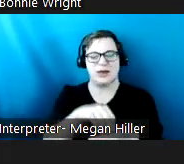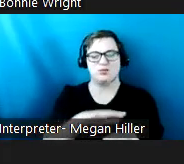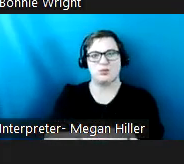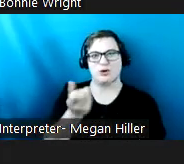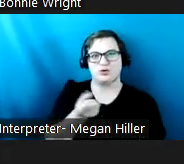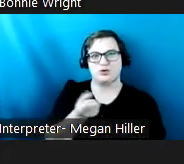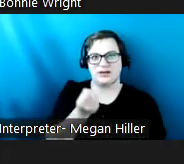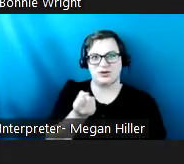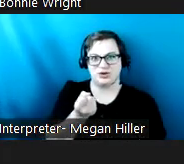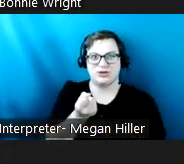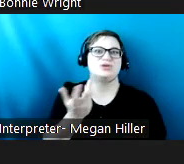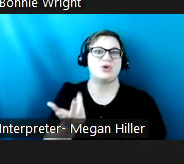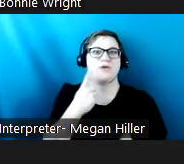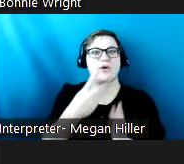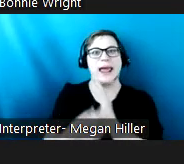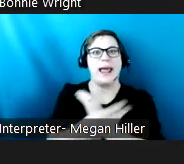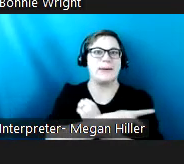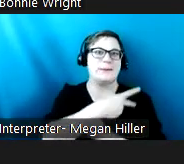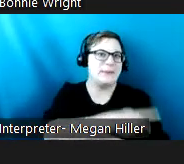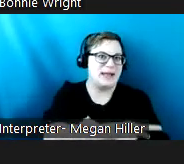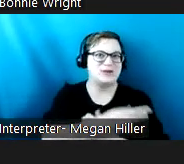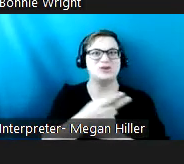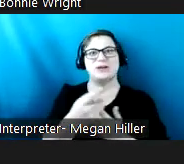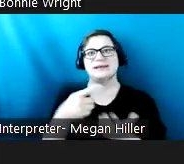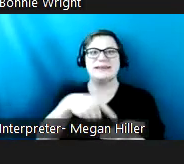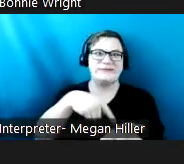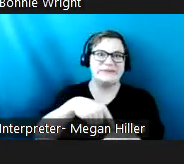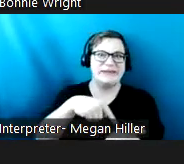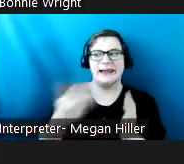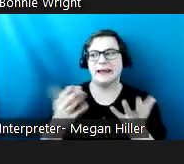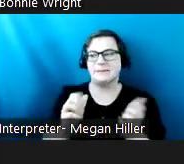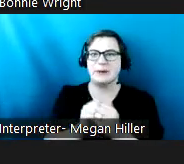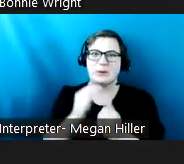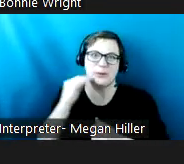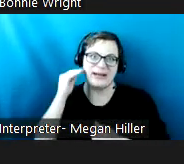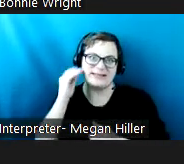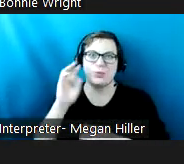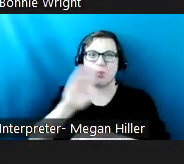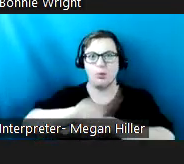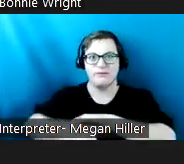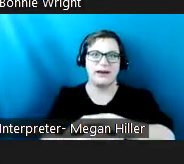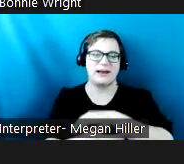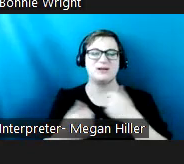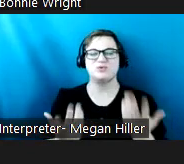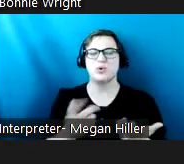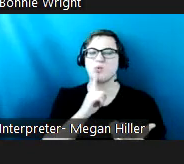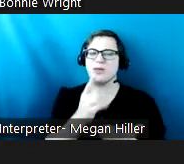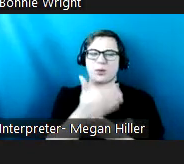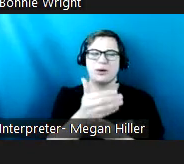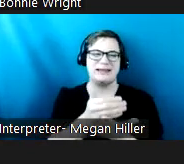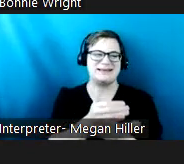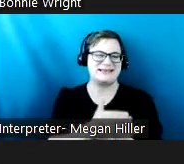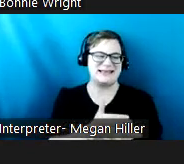what an outpatient service endorsement fee is versus a residential or overnight. So this is really just listing out, these are